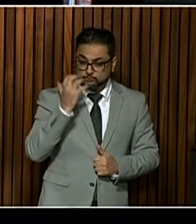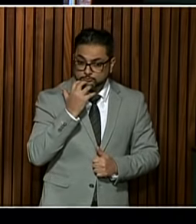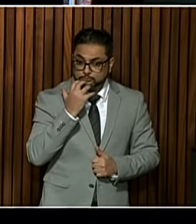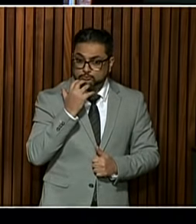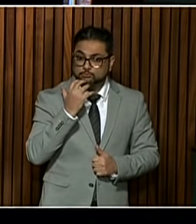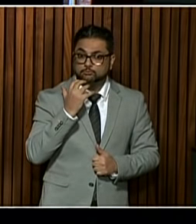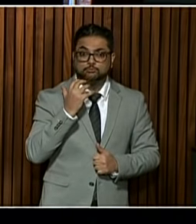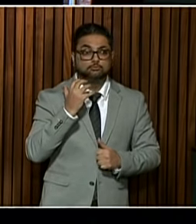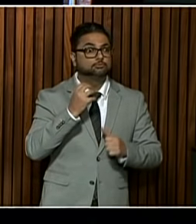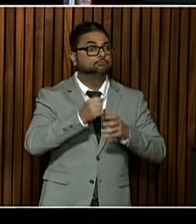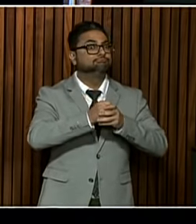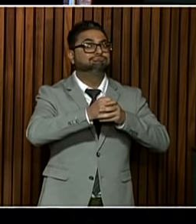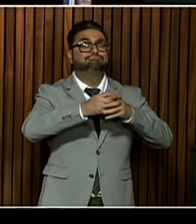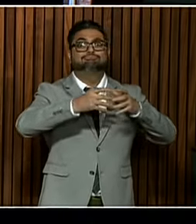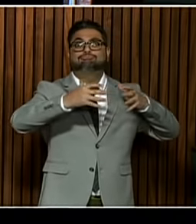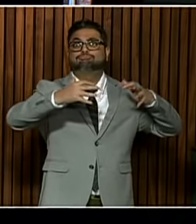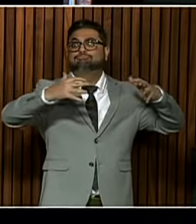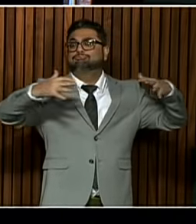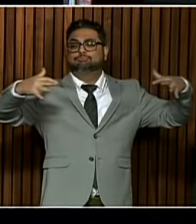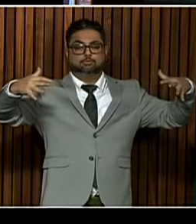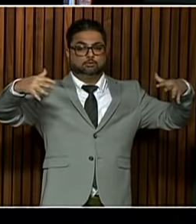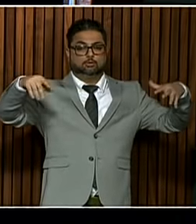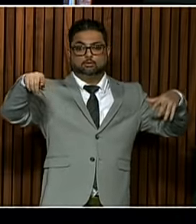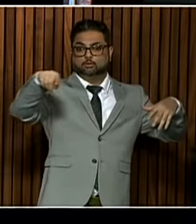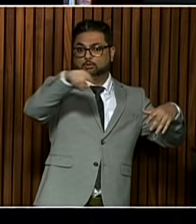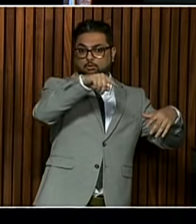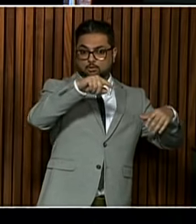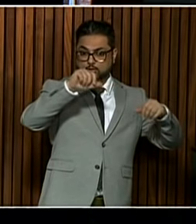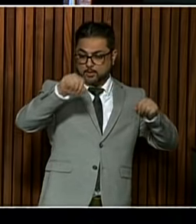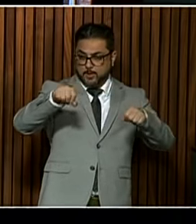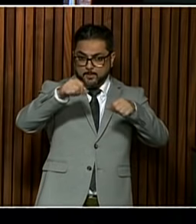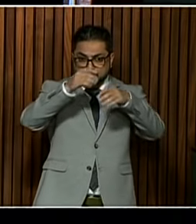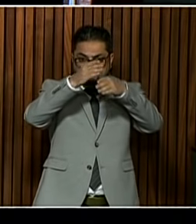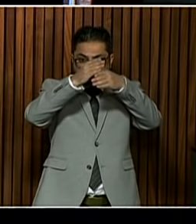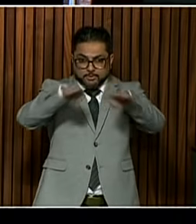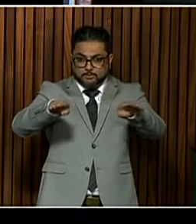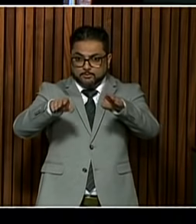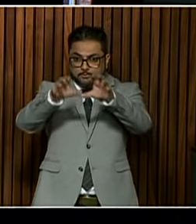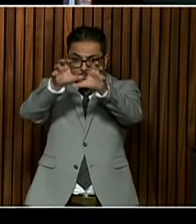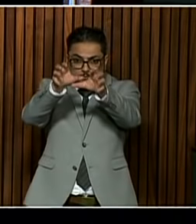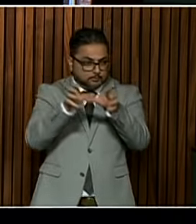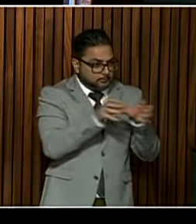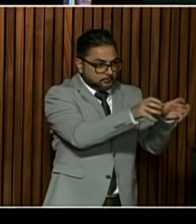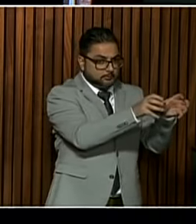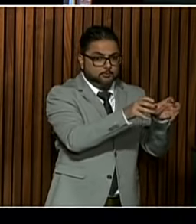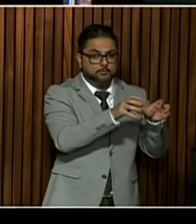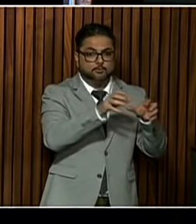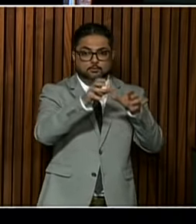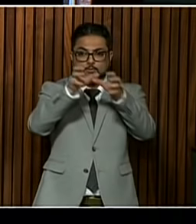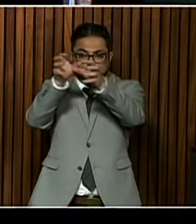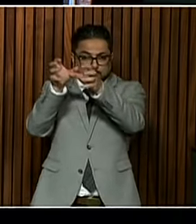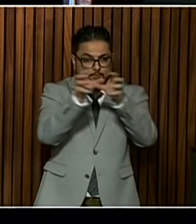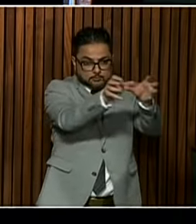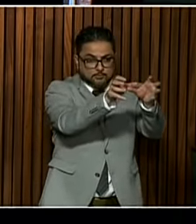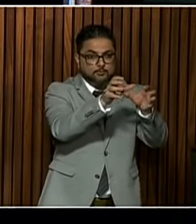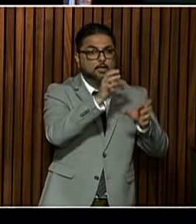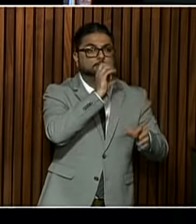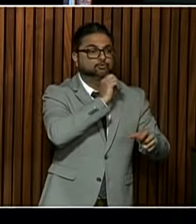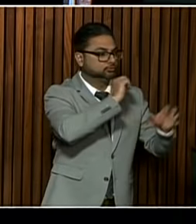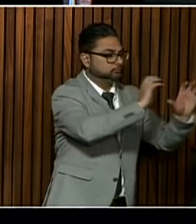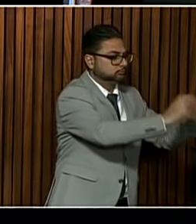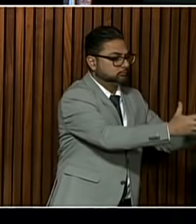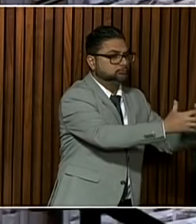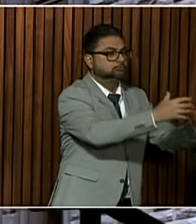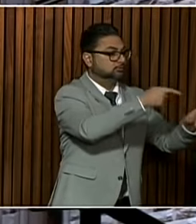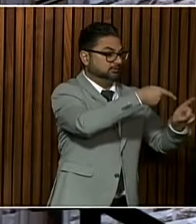doesn't look misleading, because just happens to be a large clump under the age of 40 or whatever? Right, thank you. I misunderstood your question. Yes, it